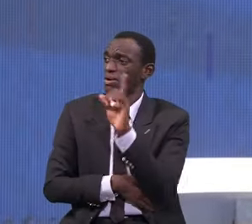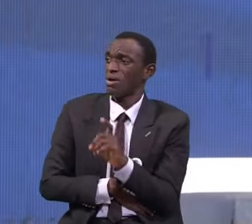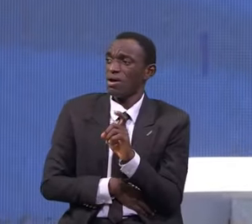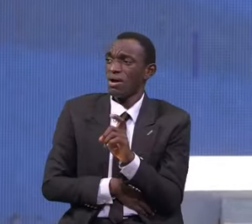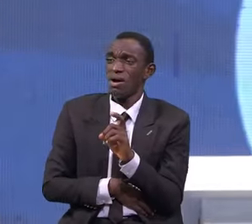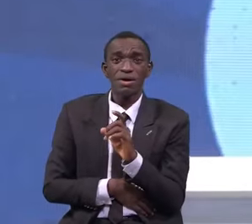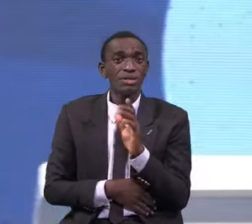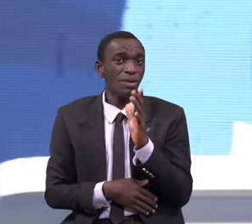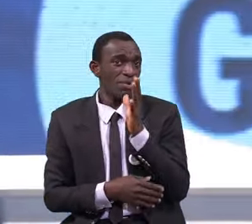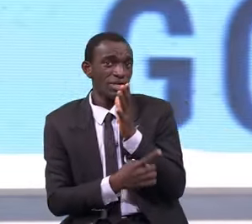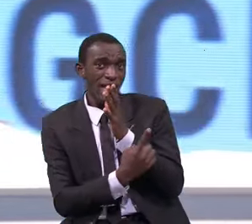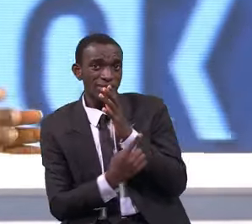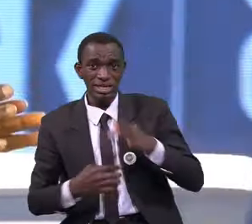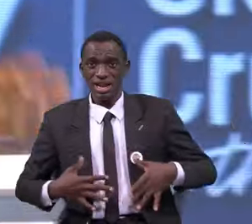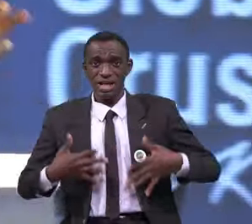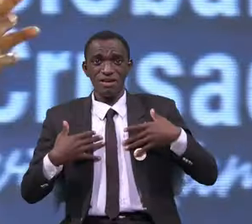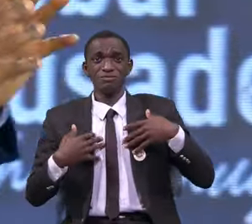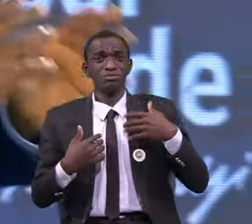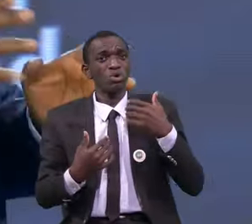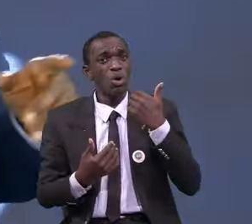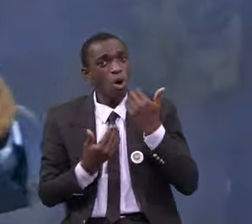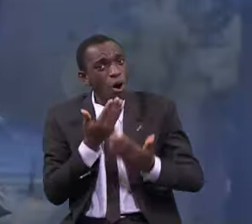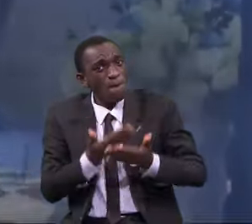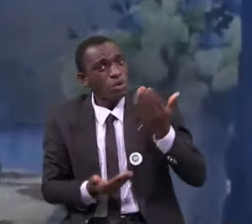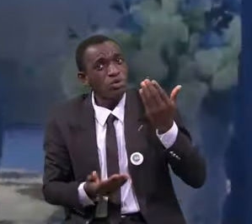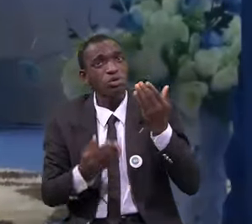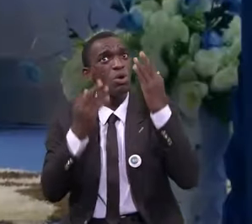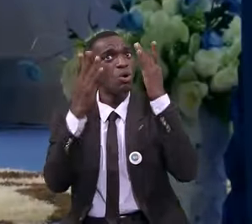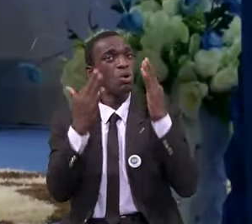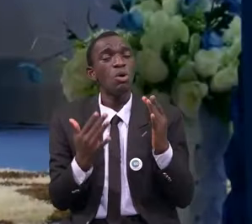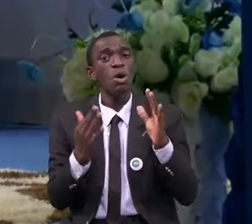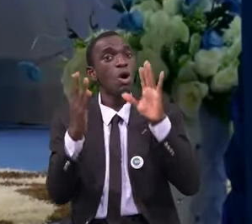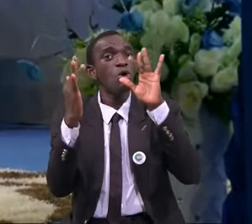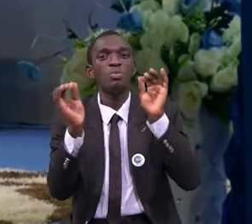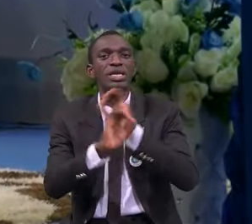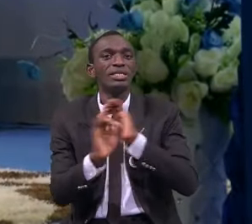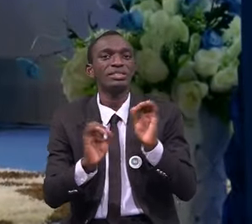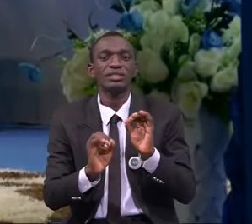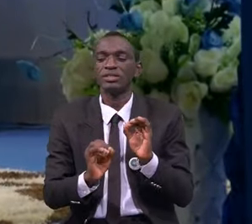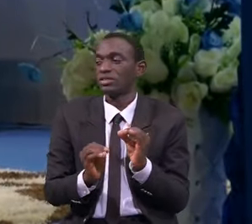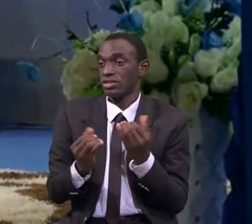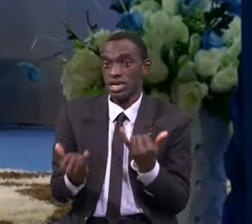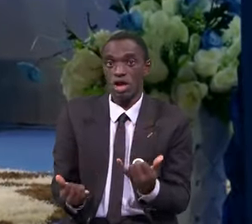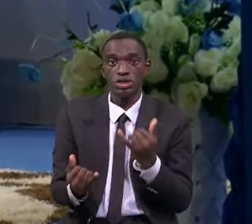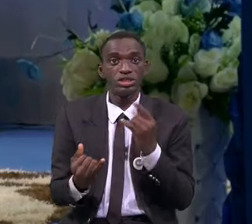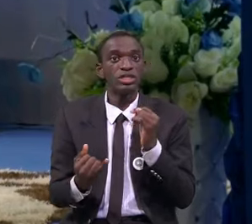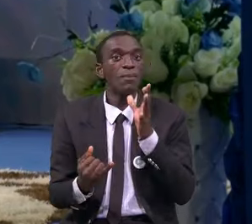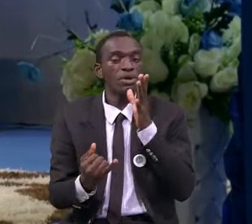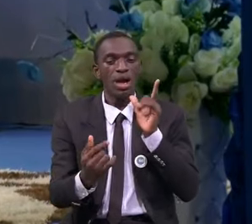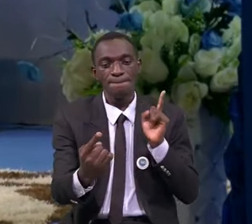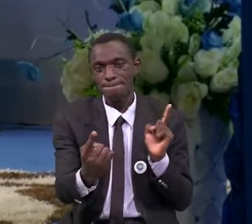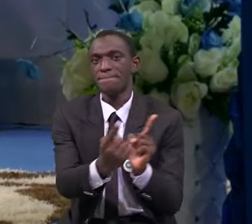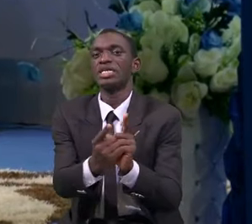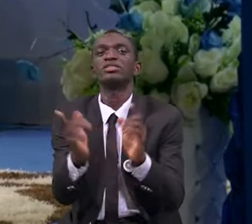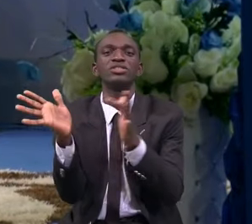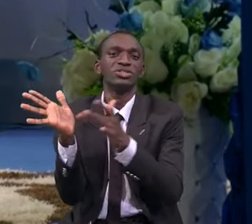be hopeless. Then she met Christ. The day you